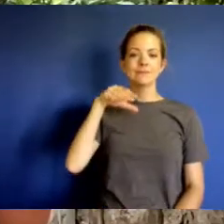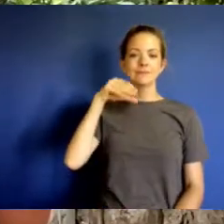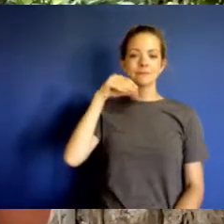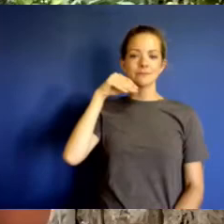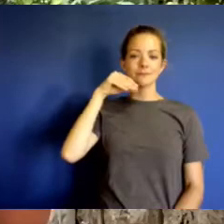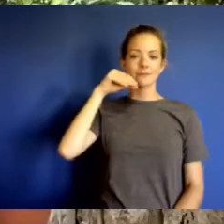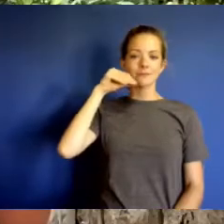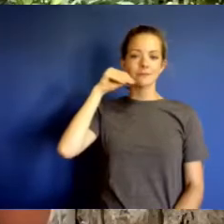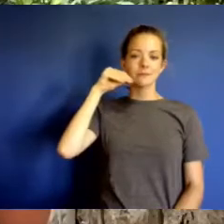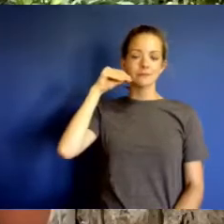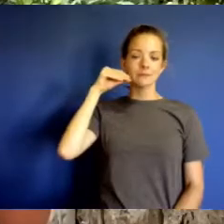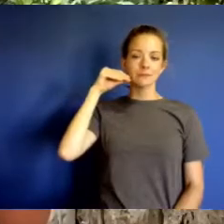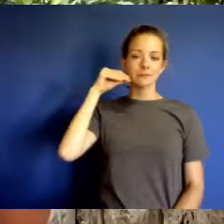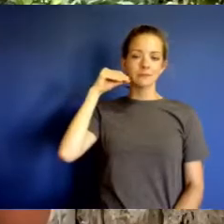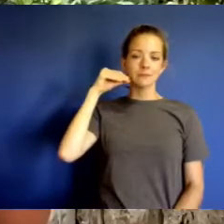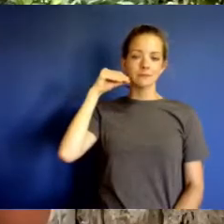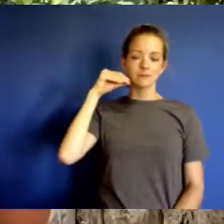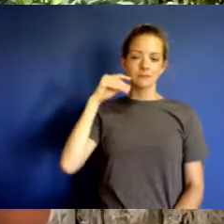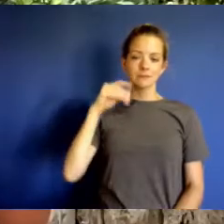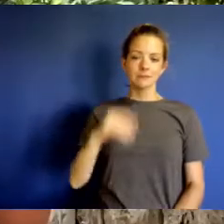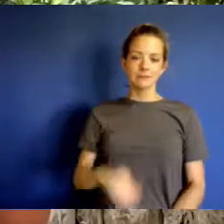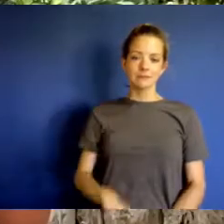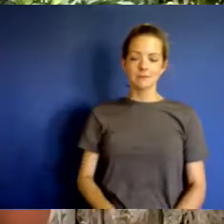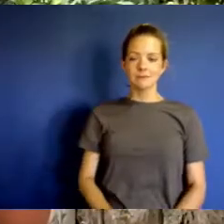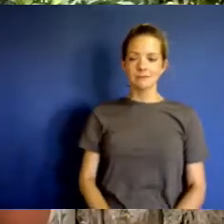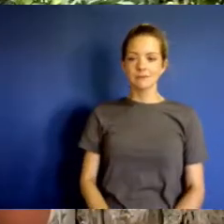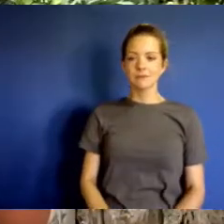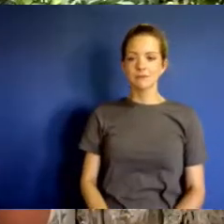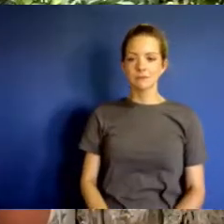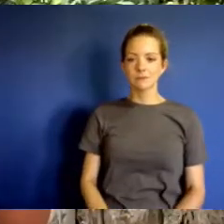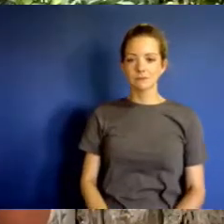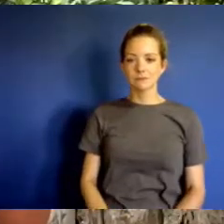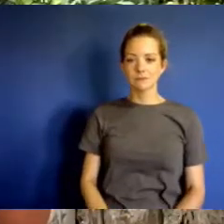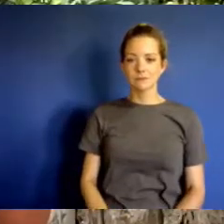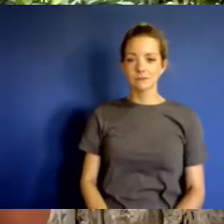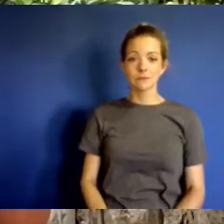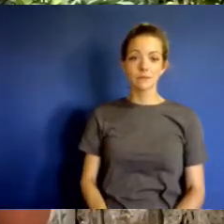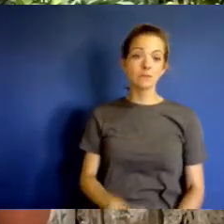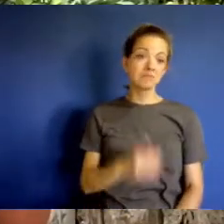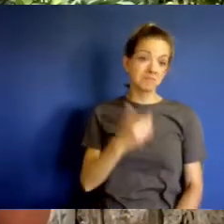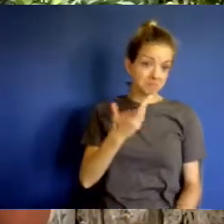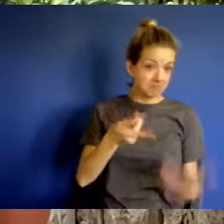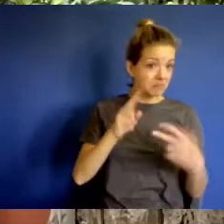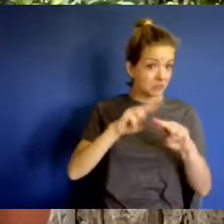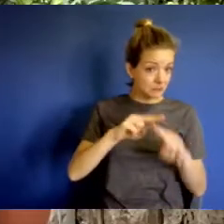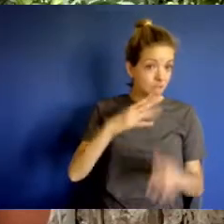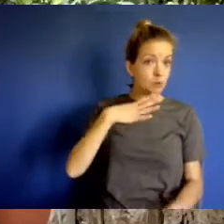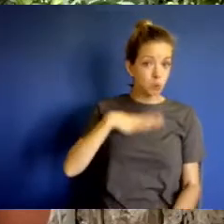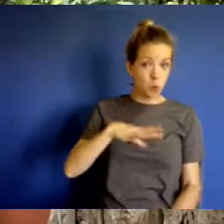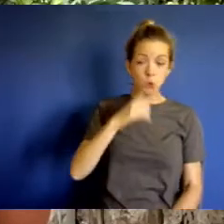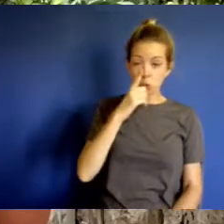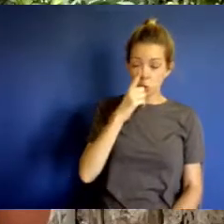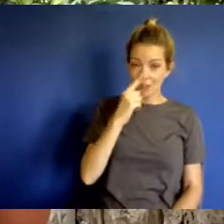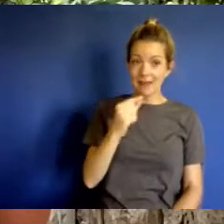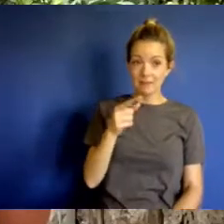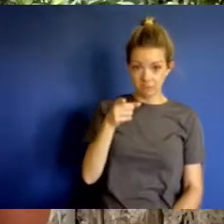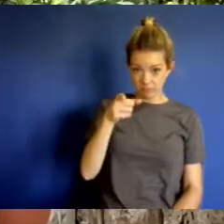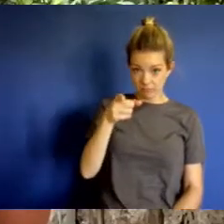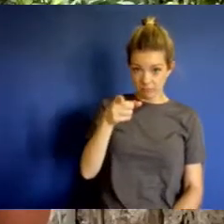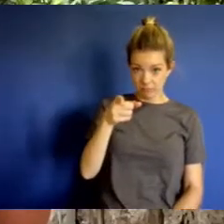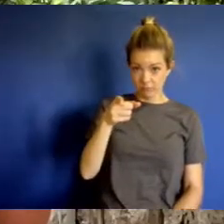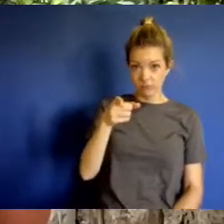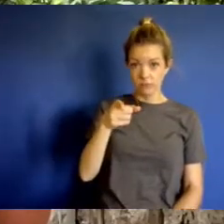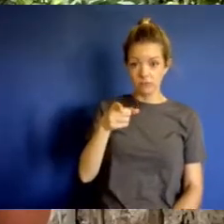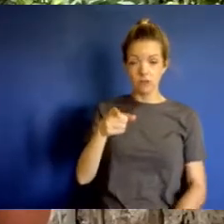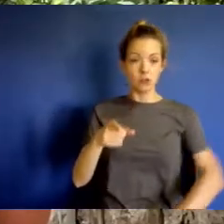And then inhale and extend. And then you have the option to bend the